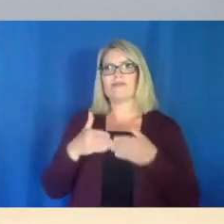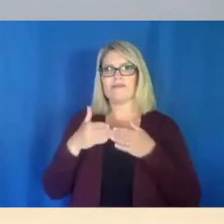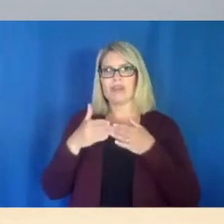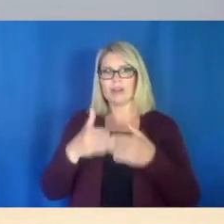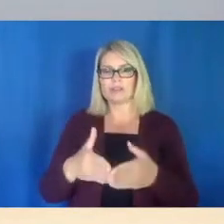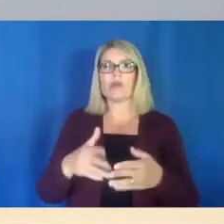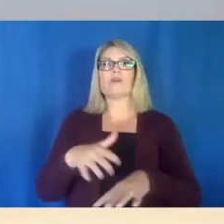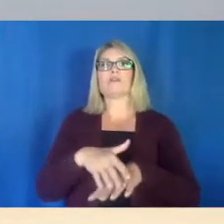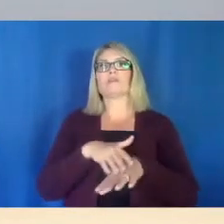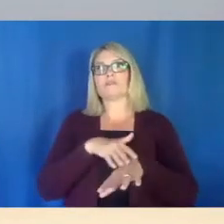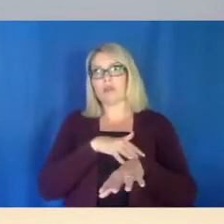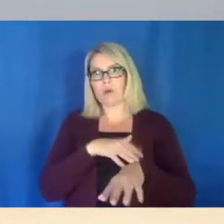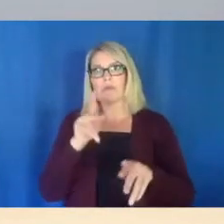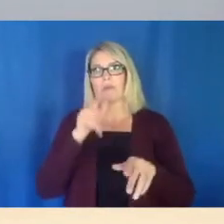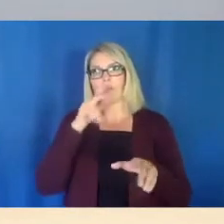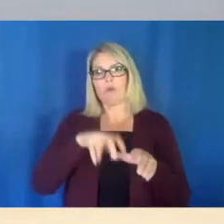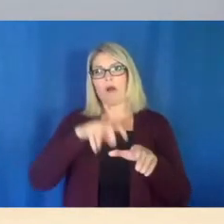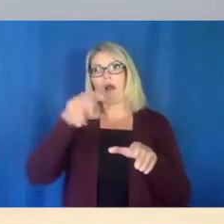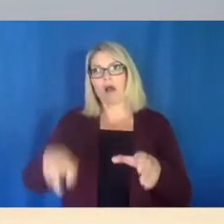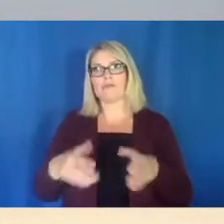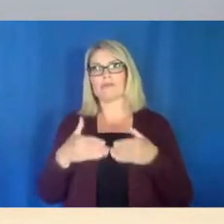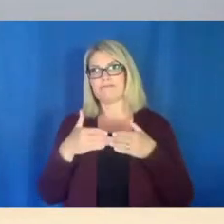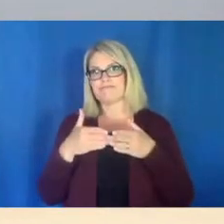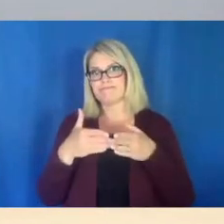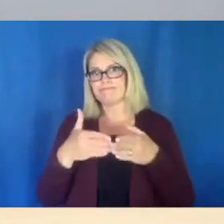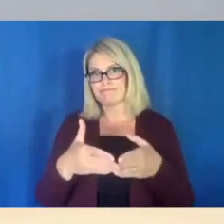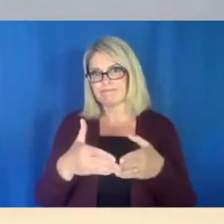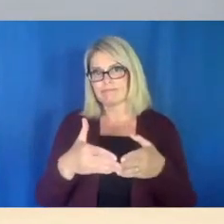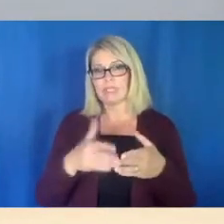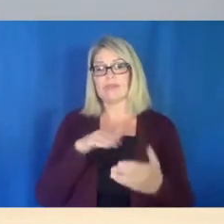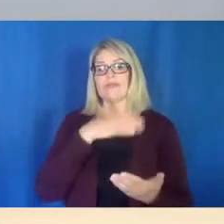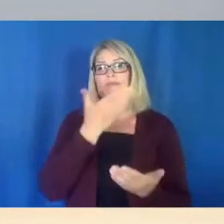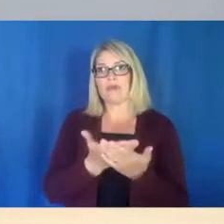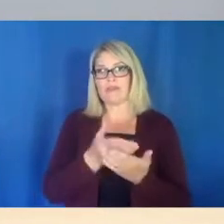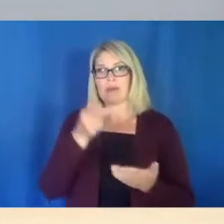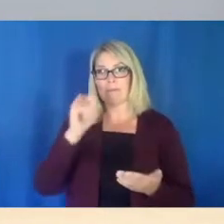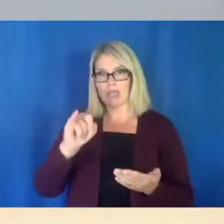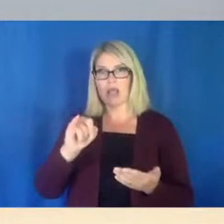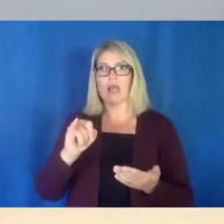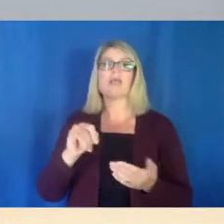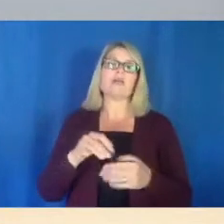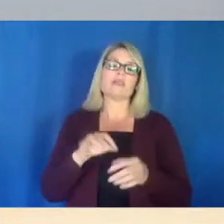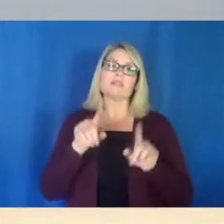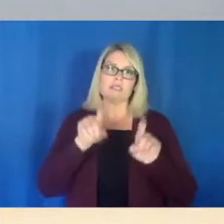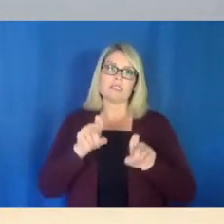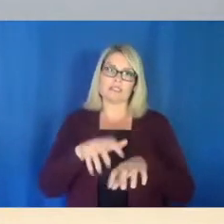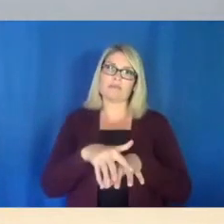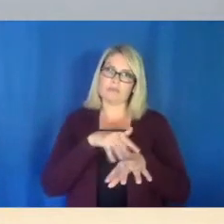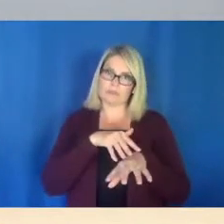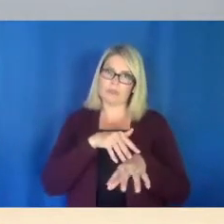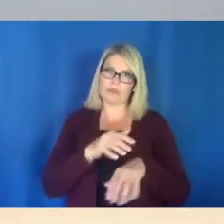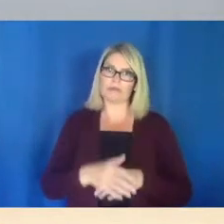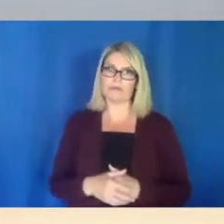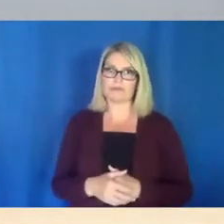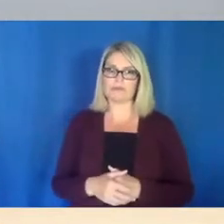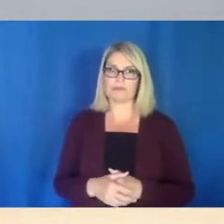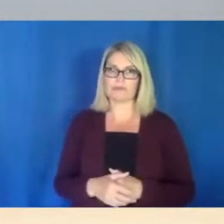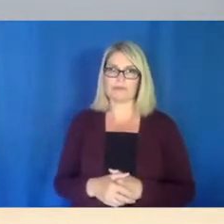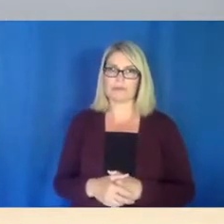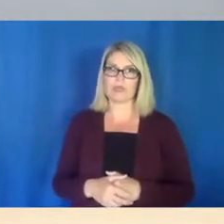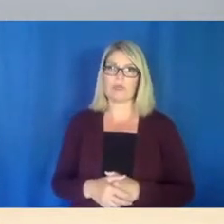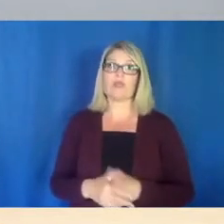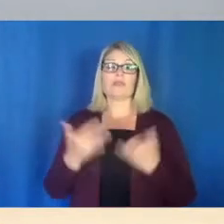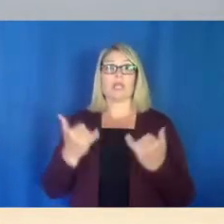got off the ferry, when they landed here in PEI. And so the testing and screening